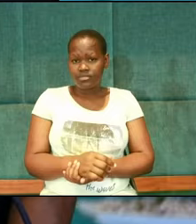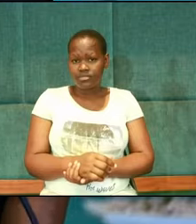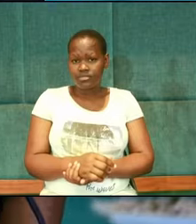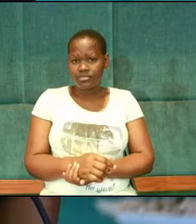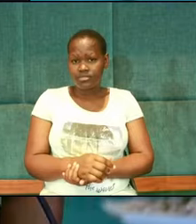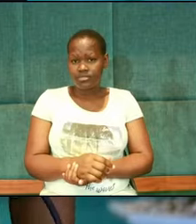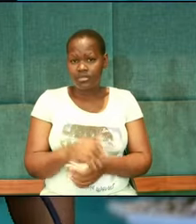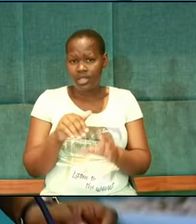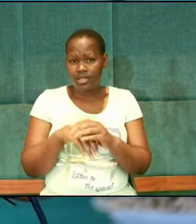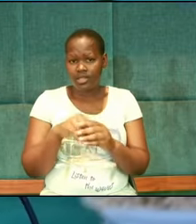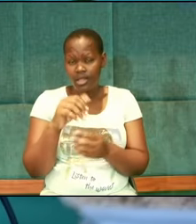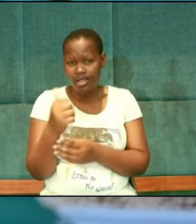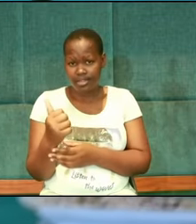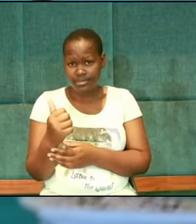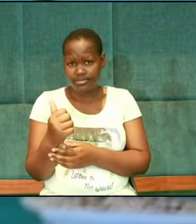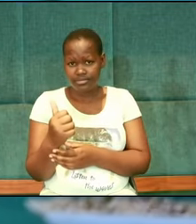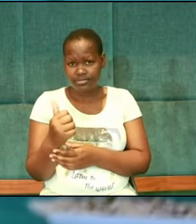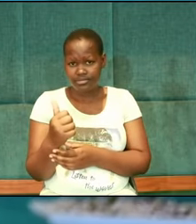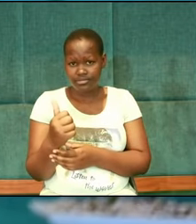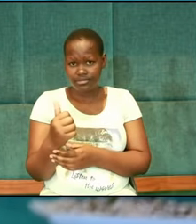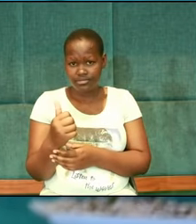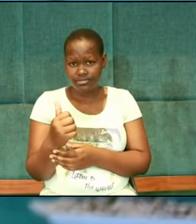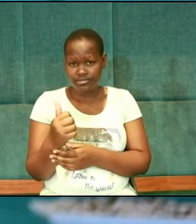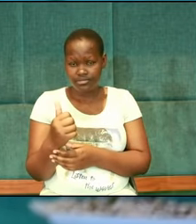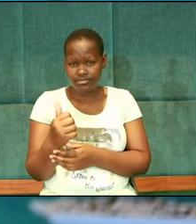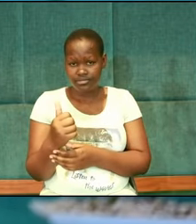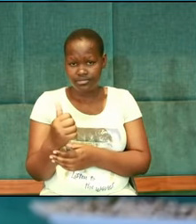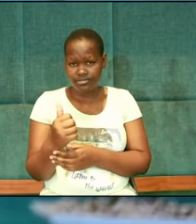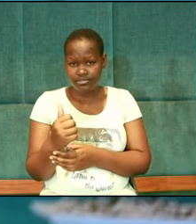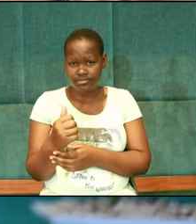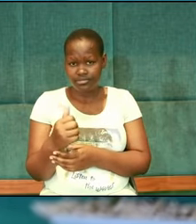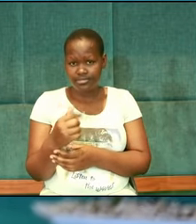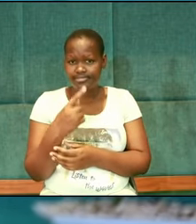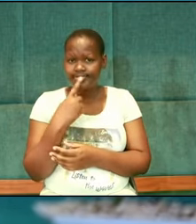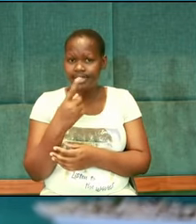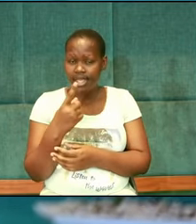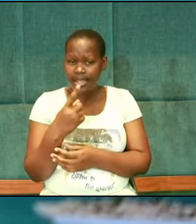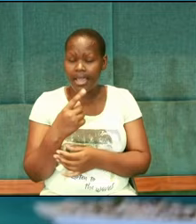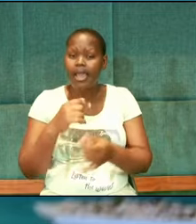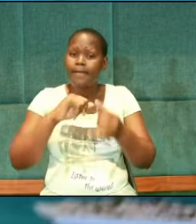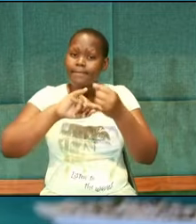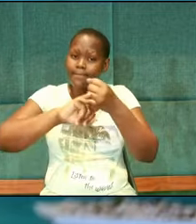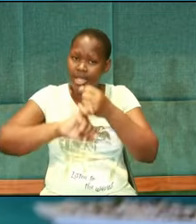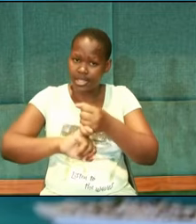In other words, based on this text, I can comfortably say, marriage is a covenant.